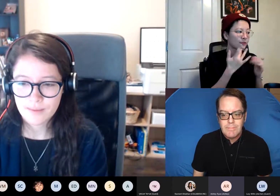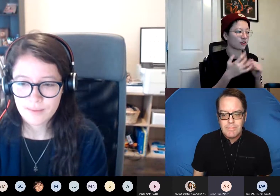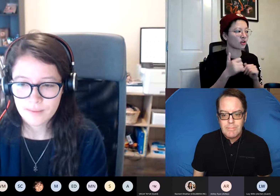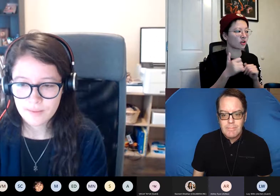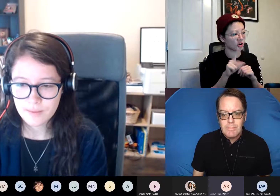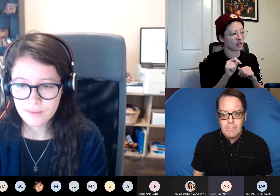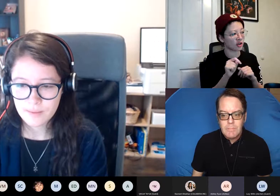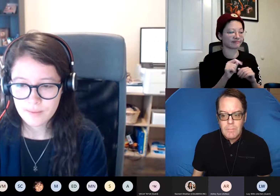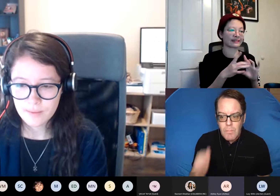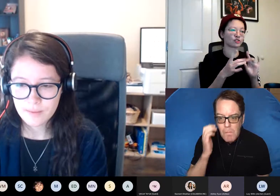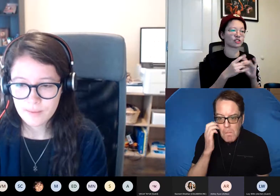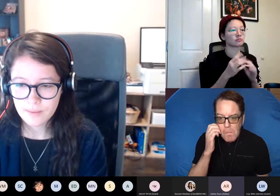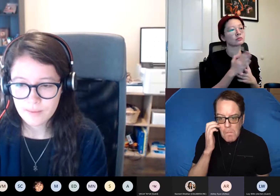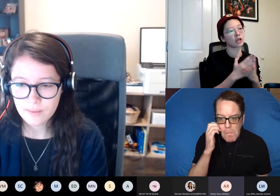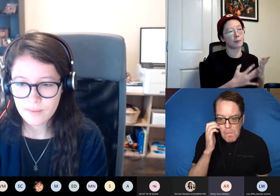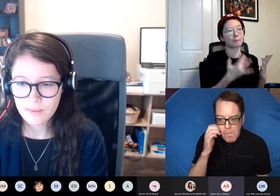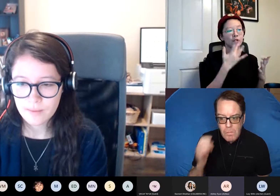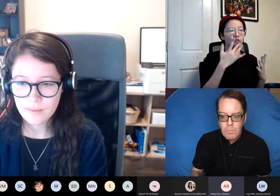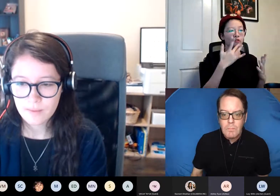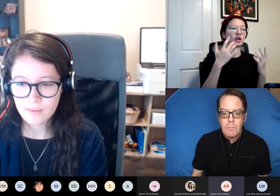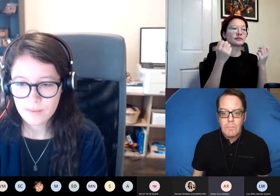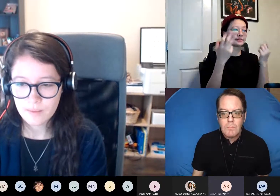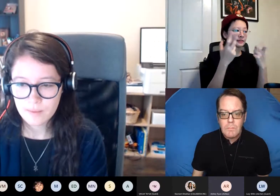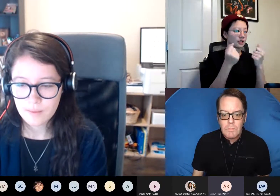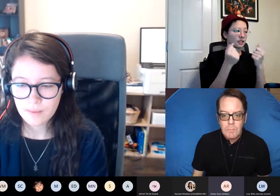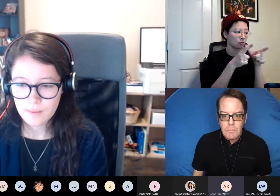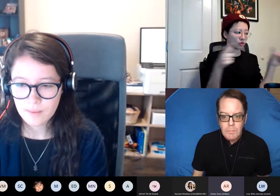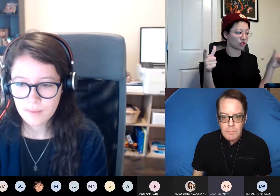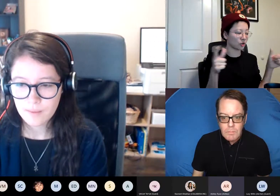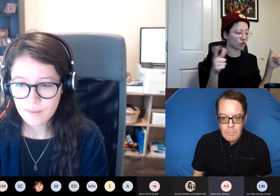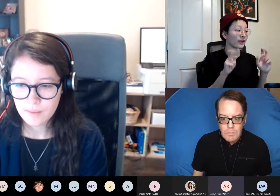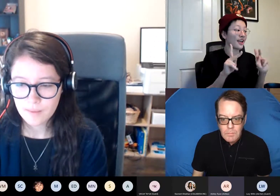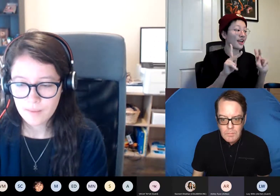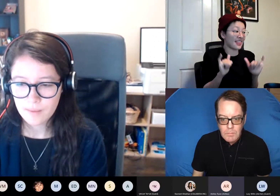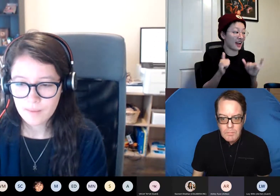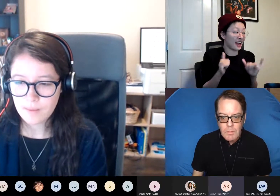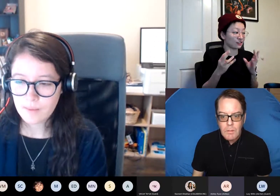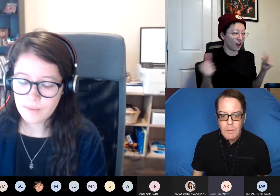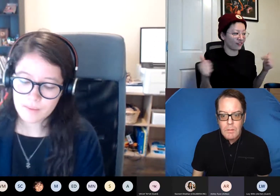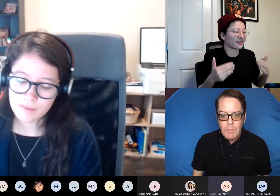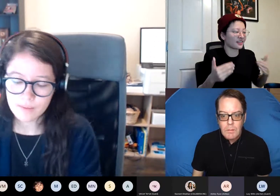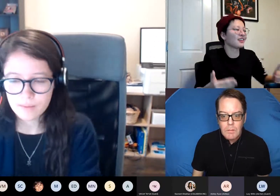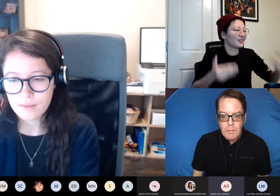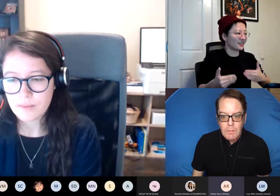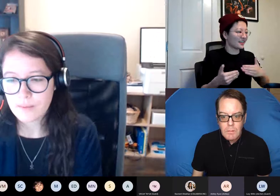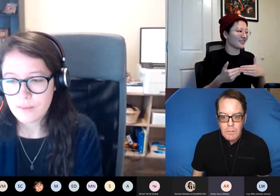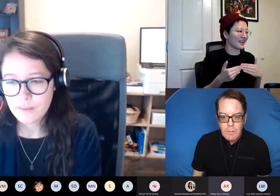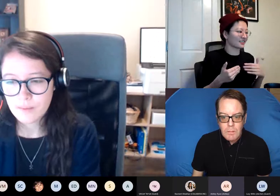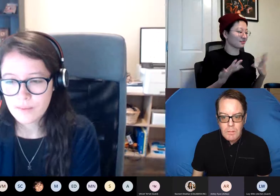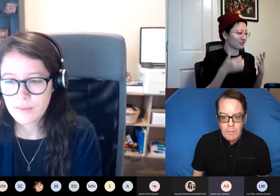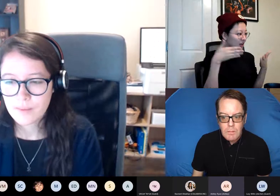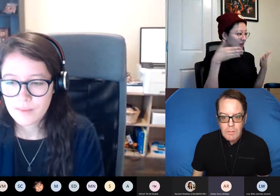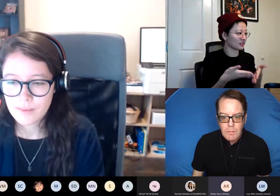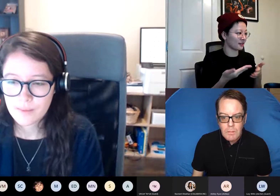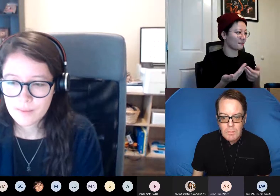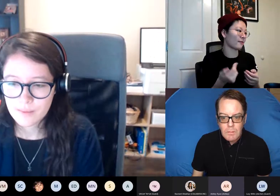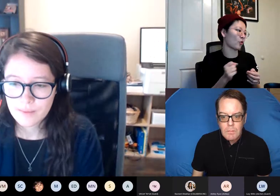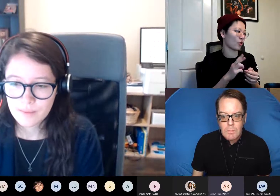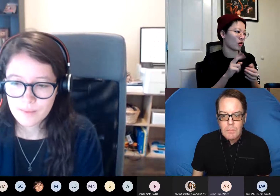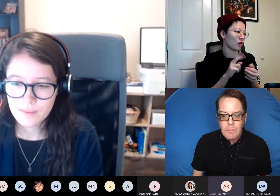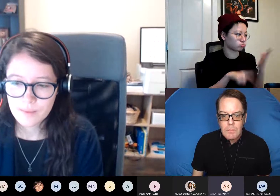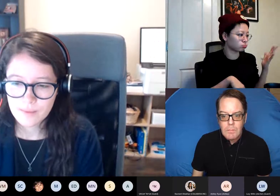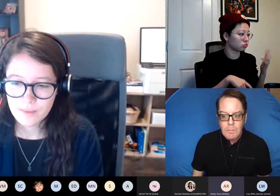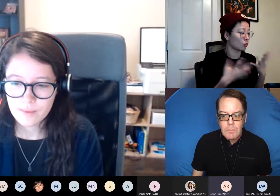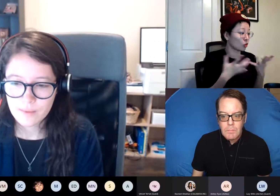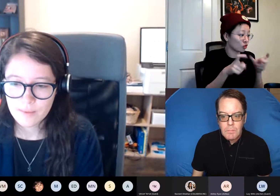CART. Again, because deaf people have different preferences of their accommodations. Some prefer to have that visual sign language, and